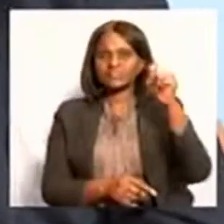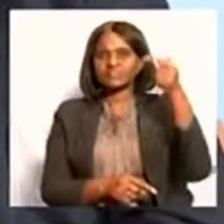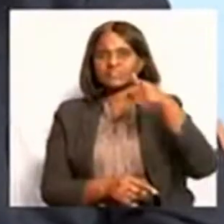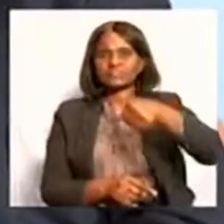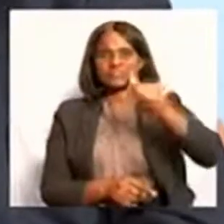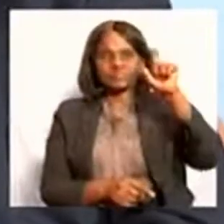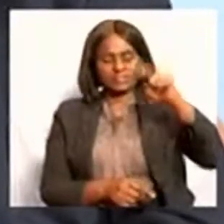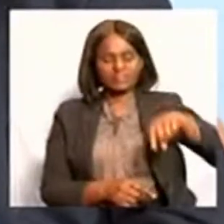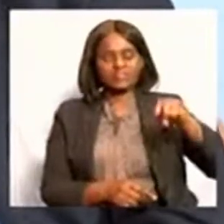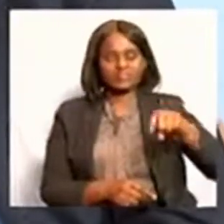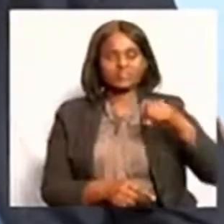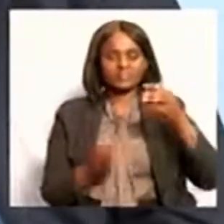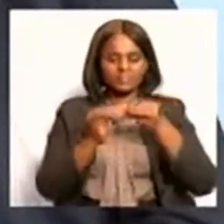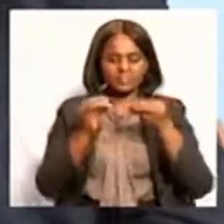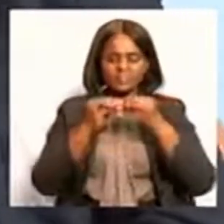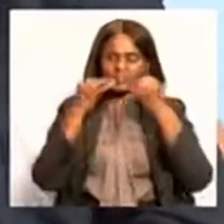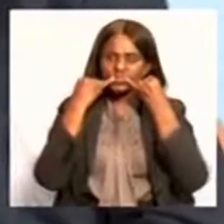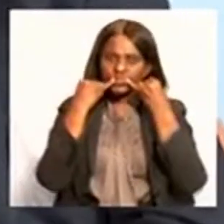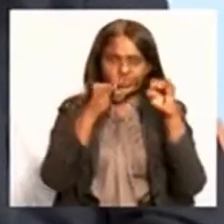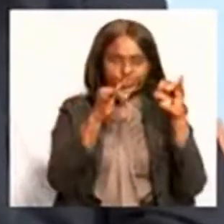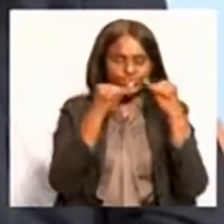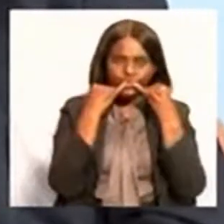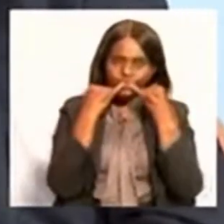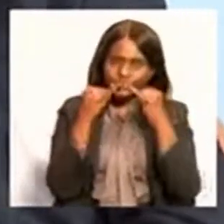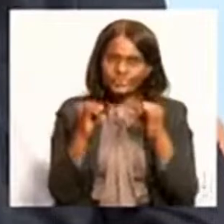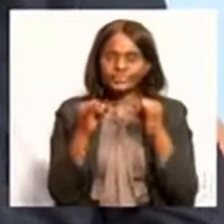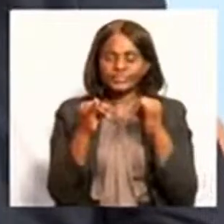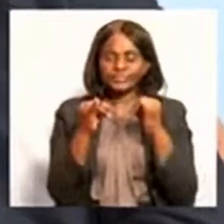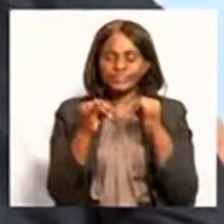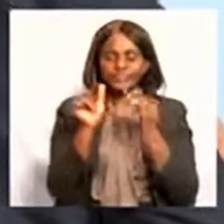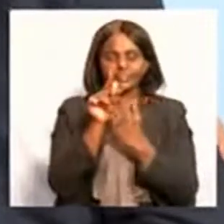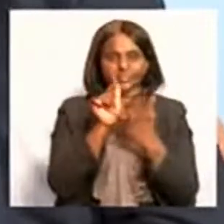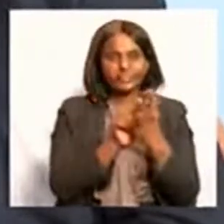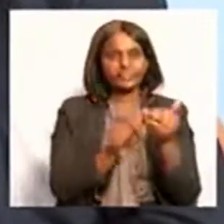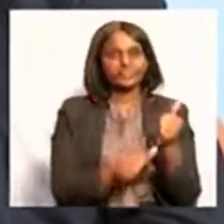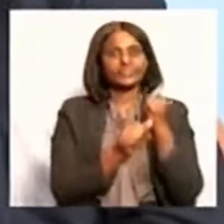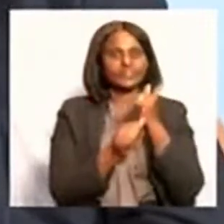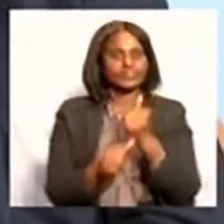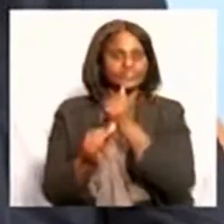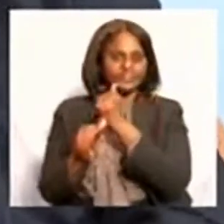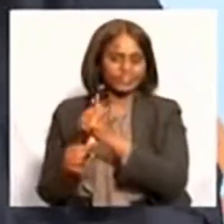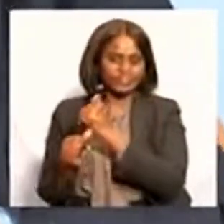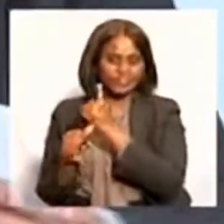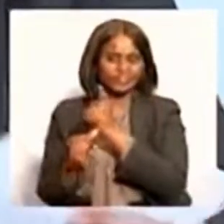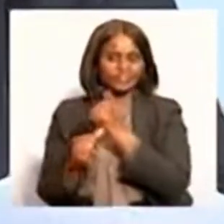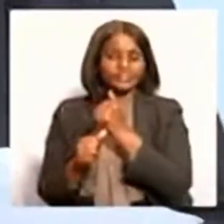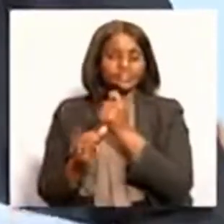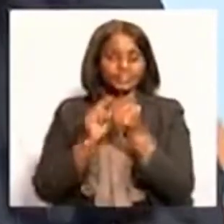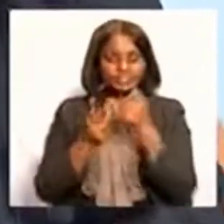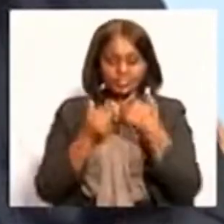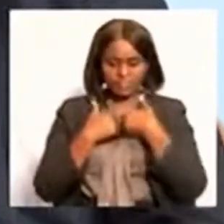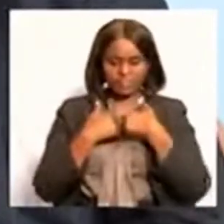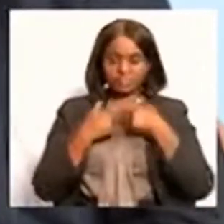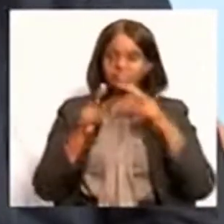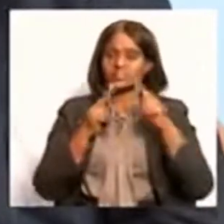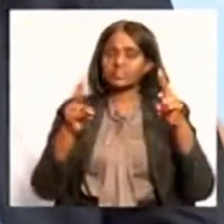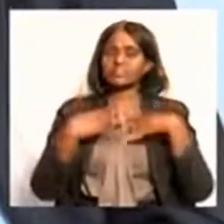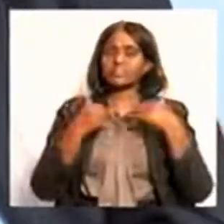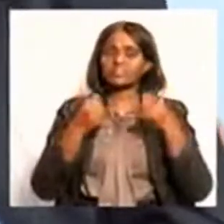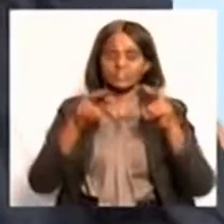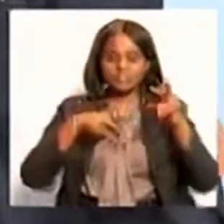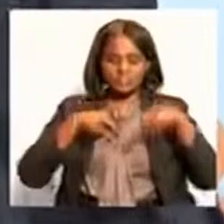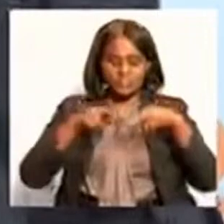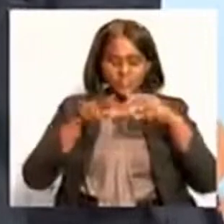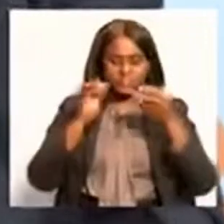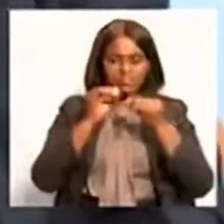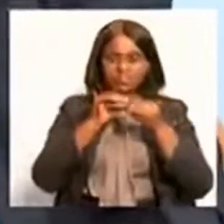required to inform law enforcement agencies. So we have a very healthy relationship. Then